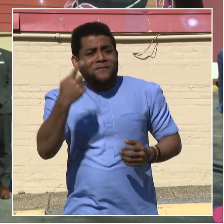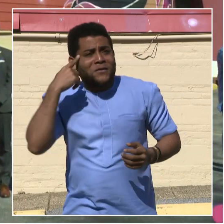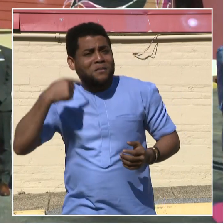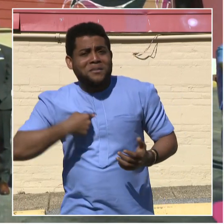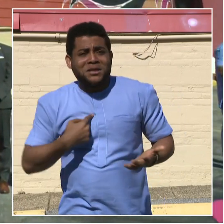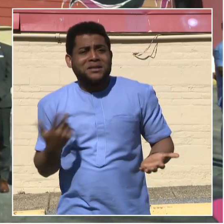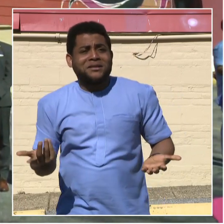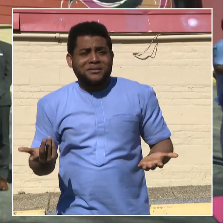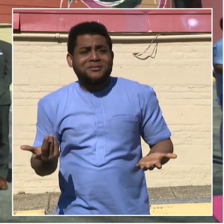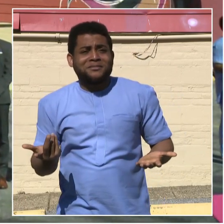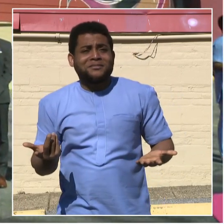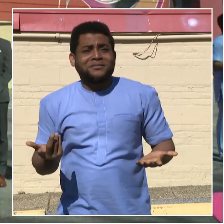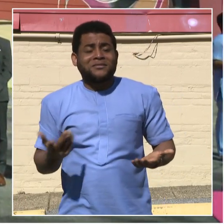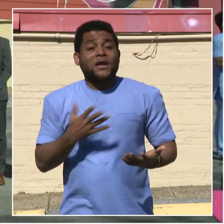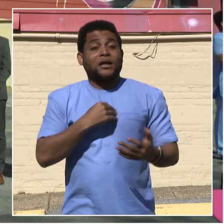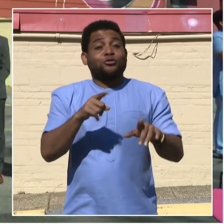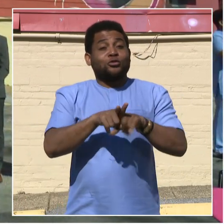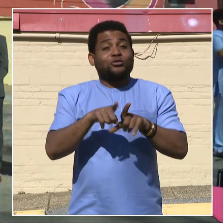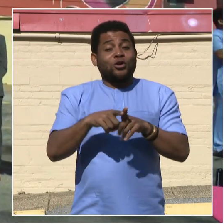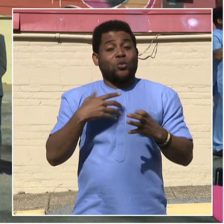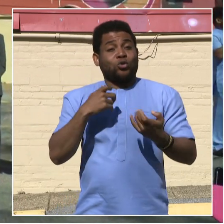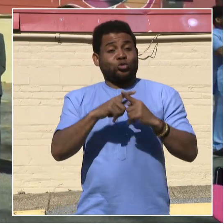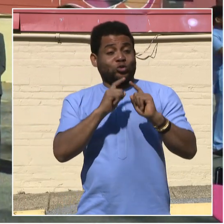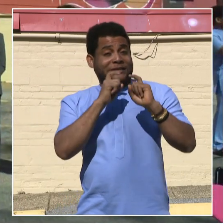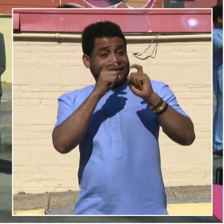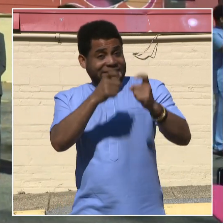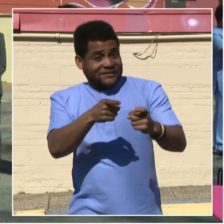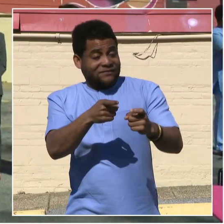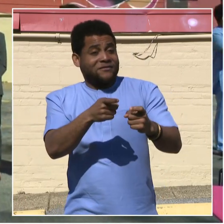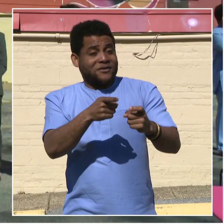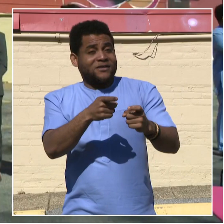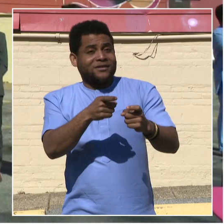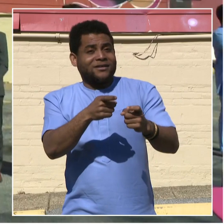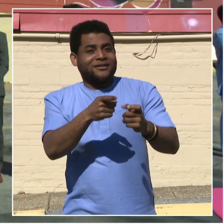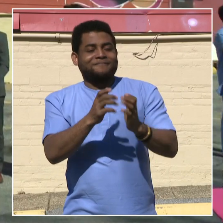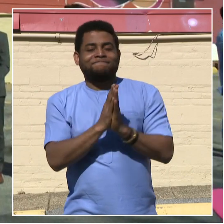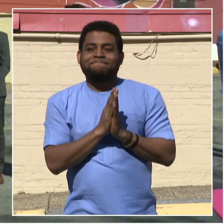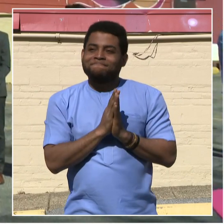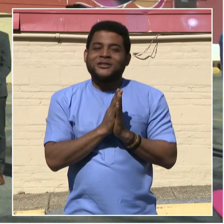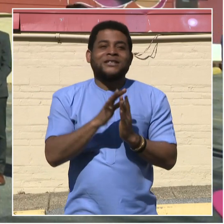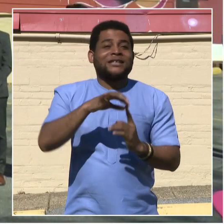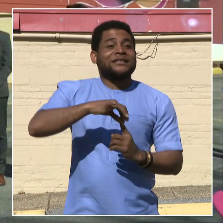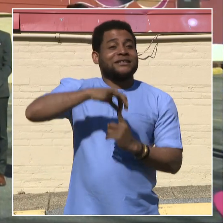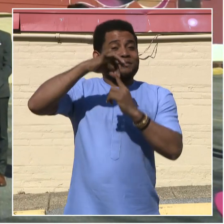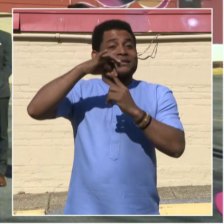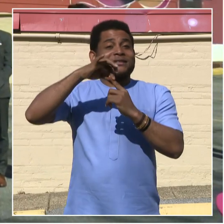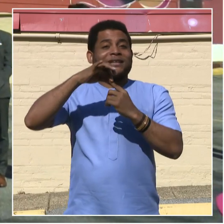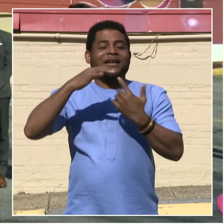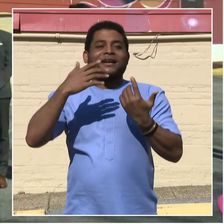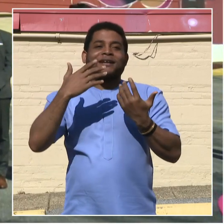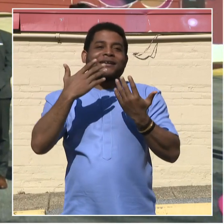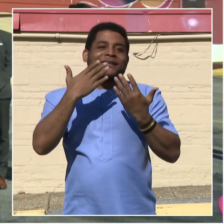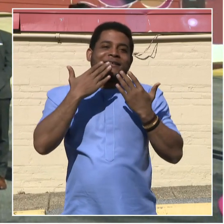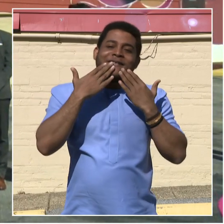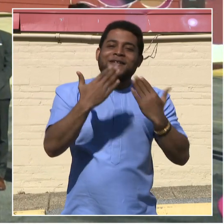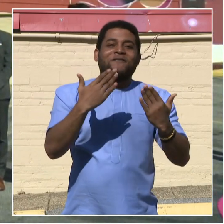would also like to give a very, very special thank you to DMPED, to